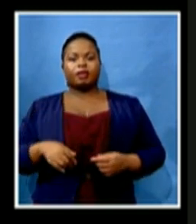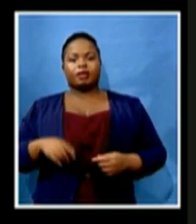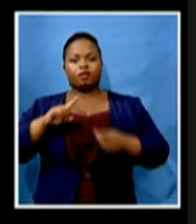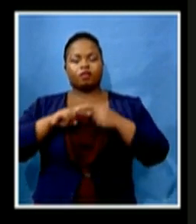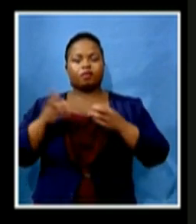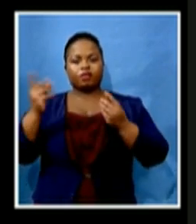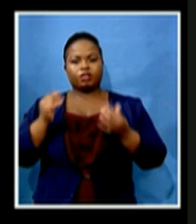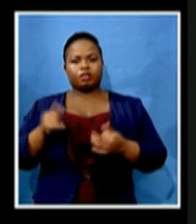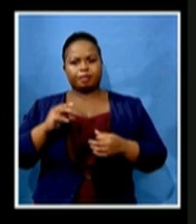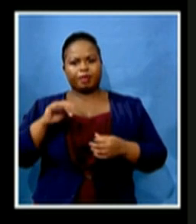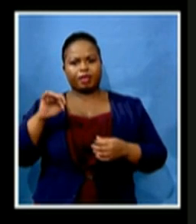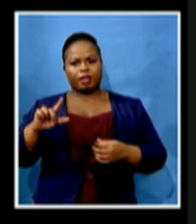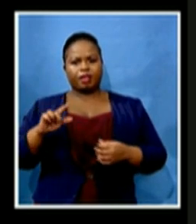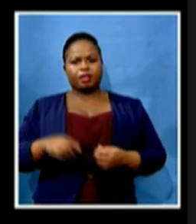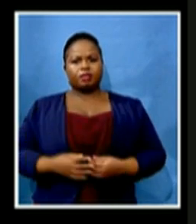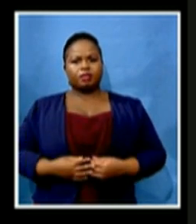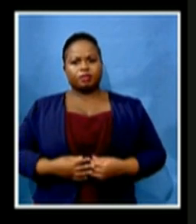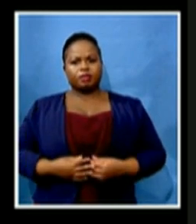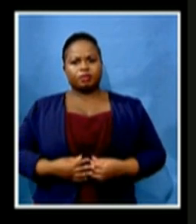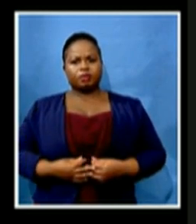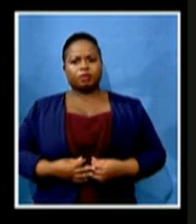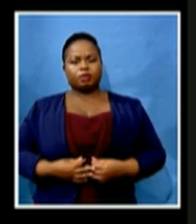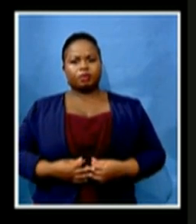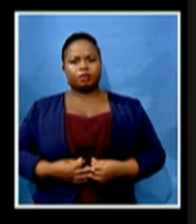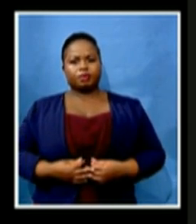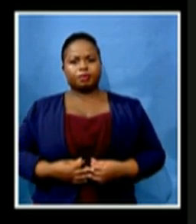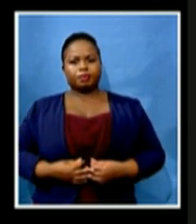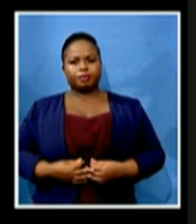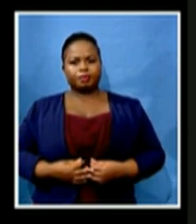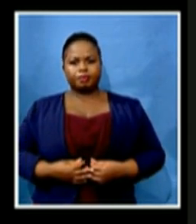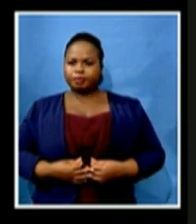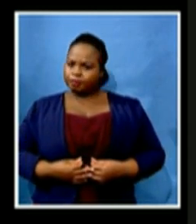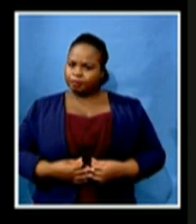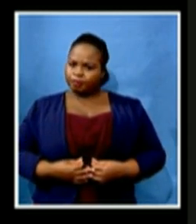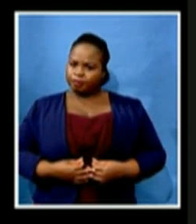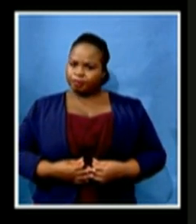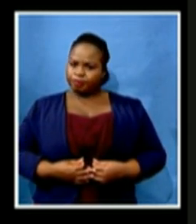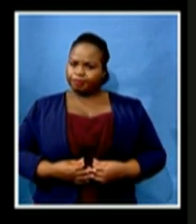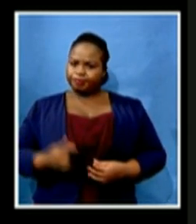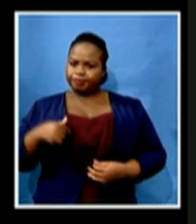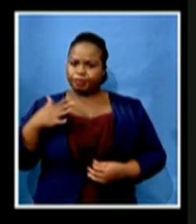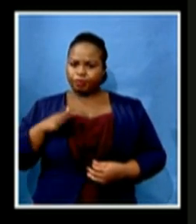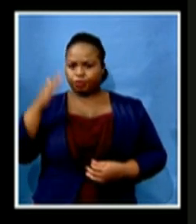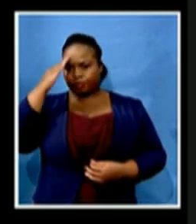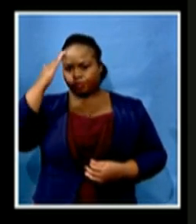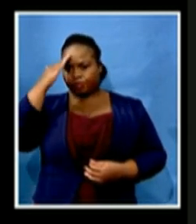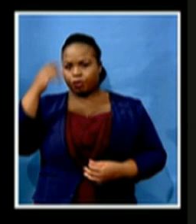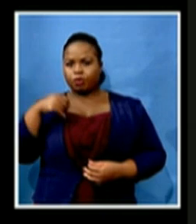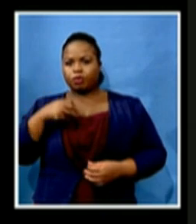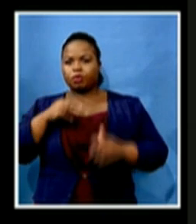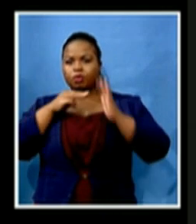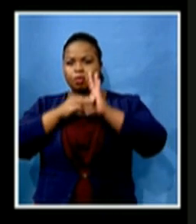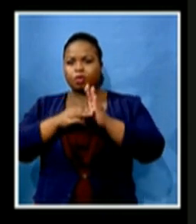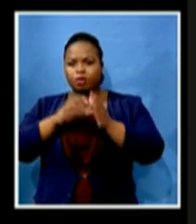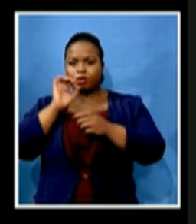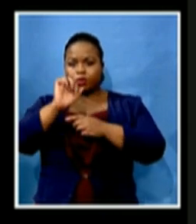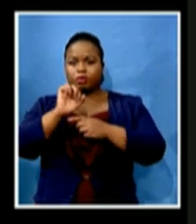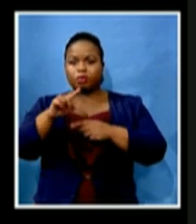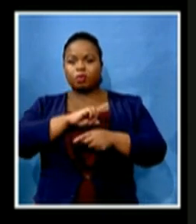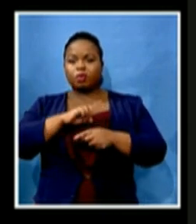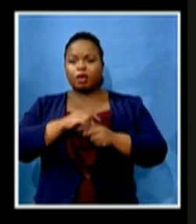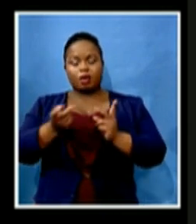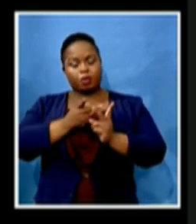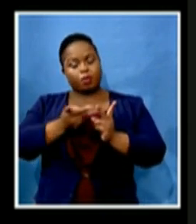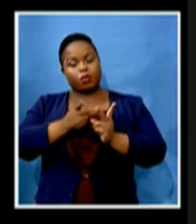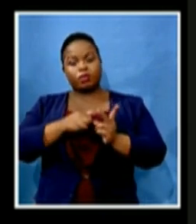Society. What is the purpose of your models? And the reason I'm asking is that both of you have said repeatedly there's considerable